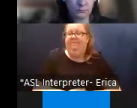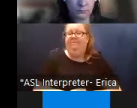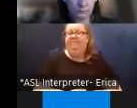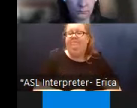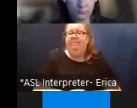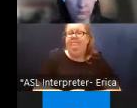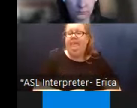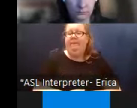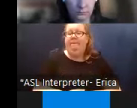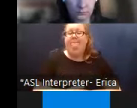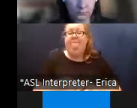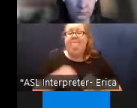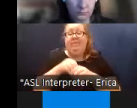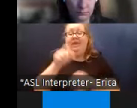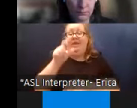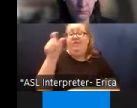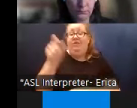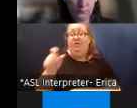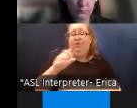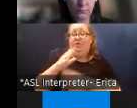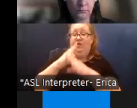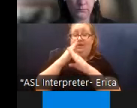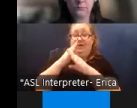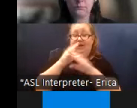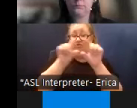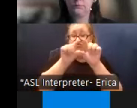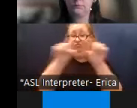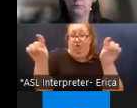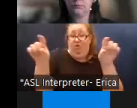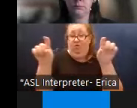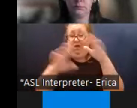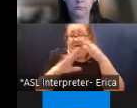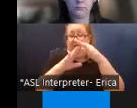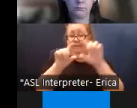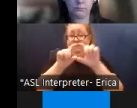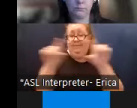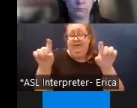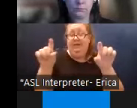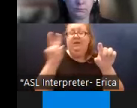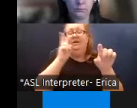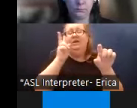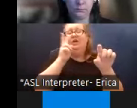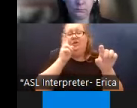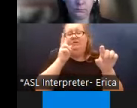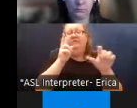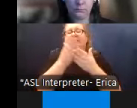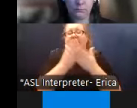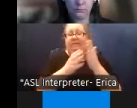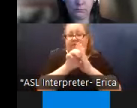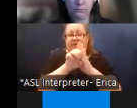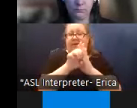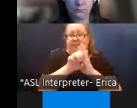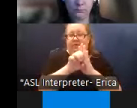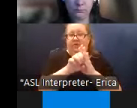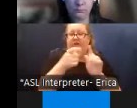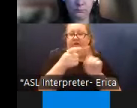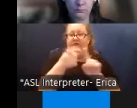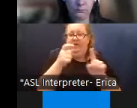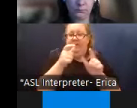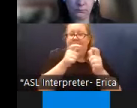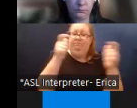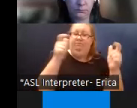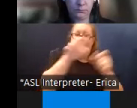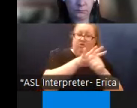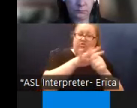In the coastal protections row on the top, you can see some examples from the larger